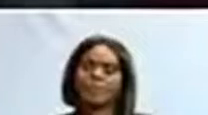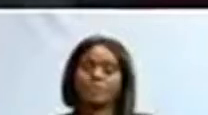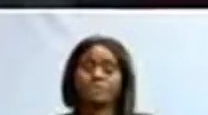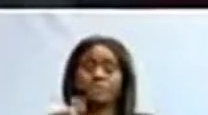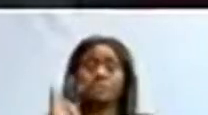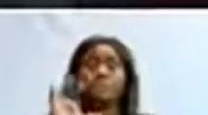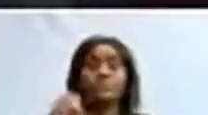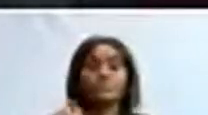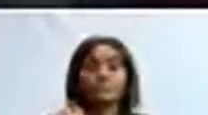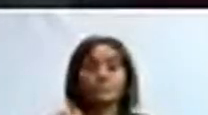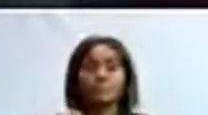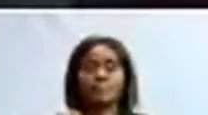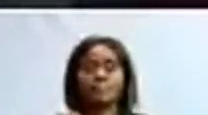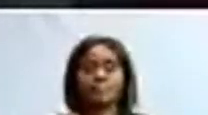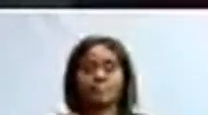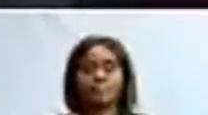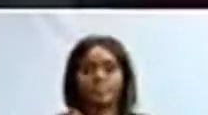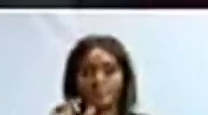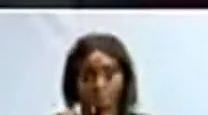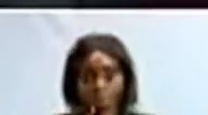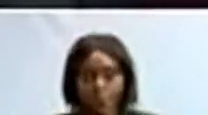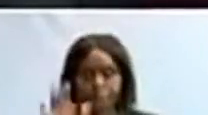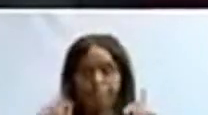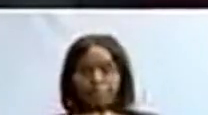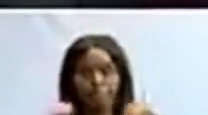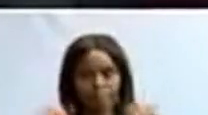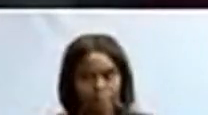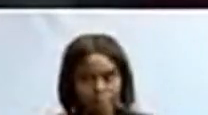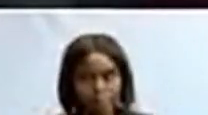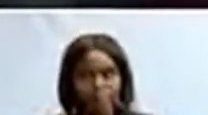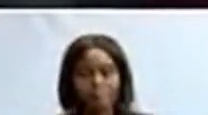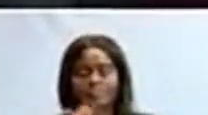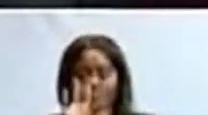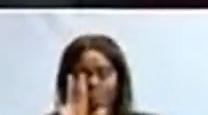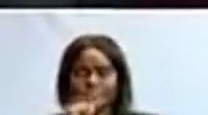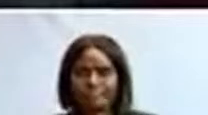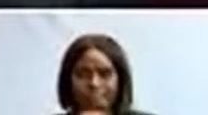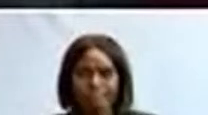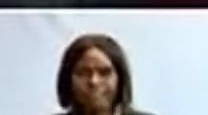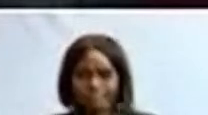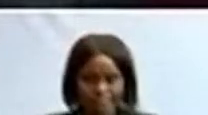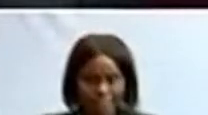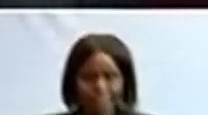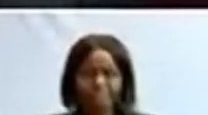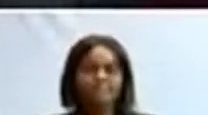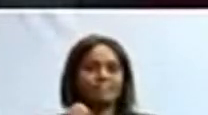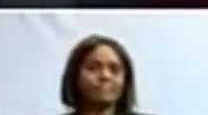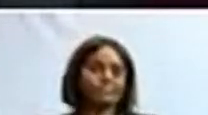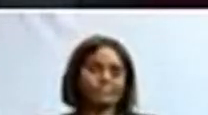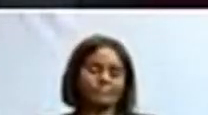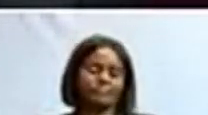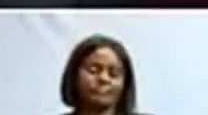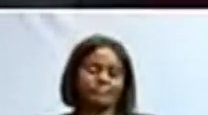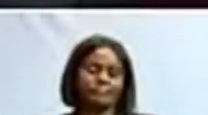CS and your team, take your work seriously.